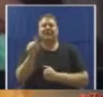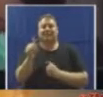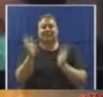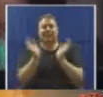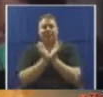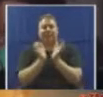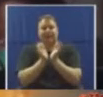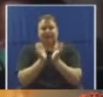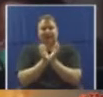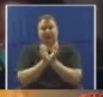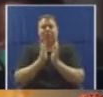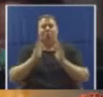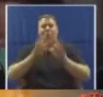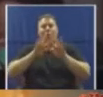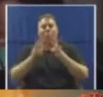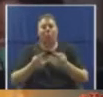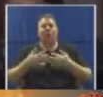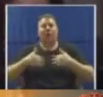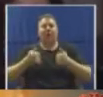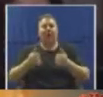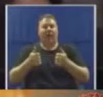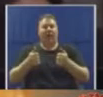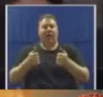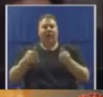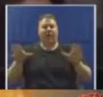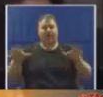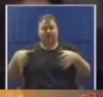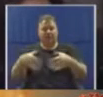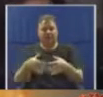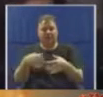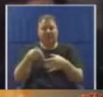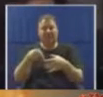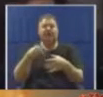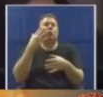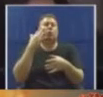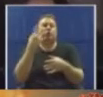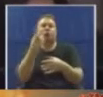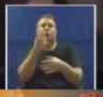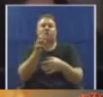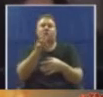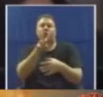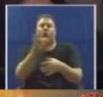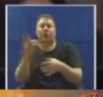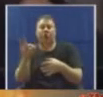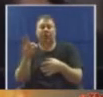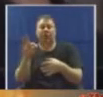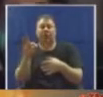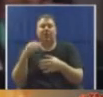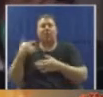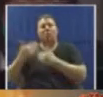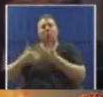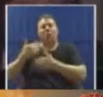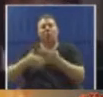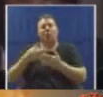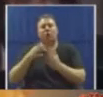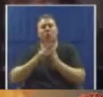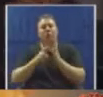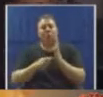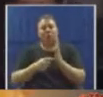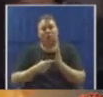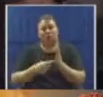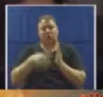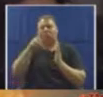in 2023 will receive a progress report on the draft treaty, with the plan